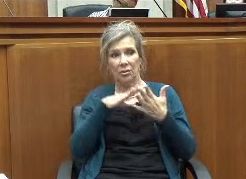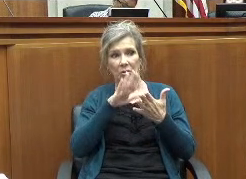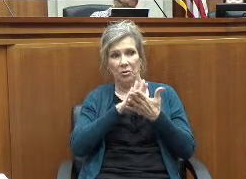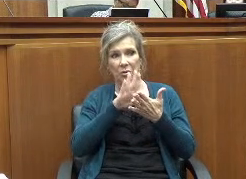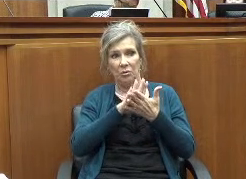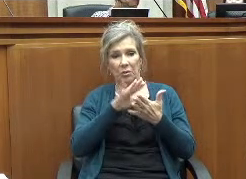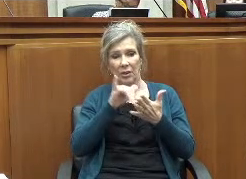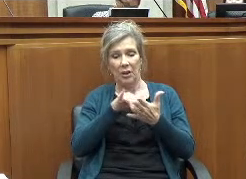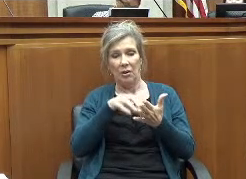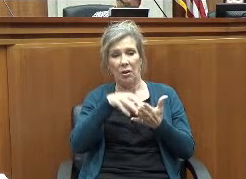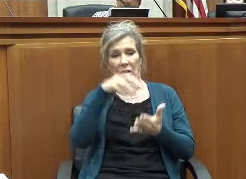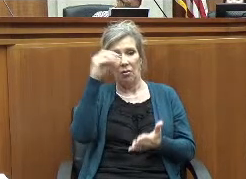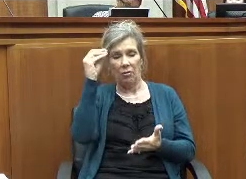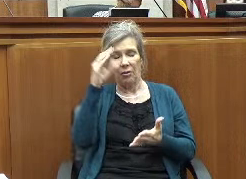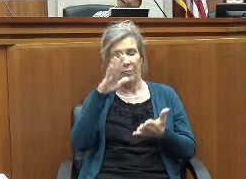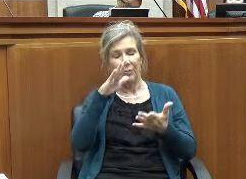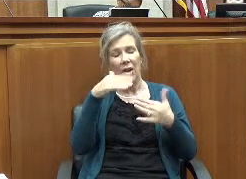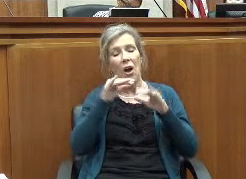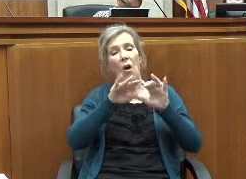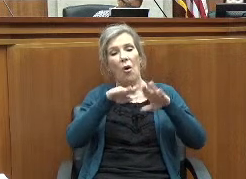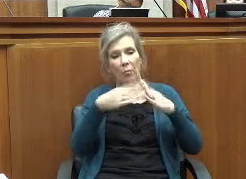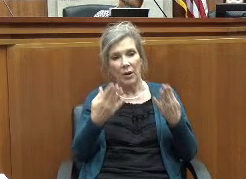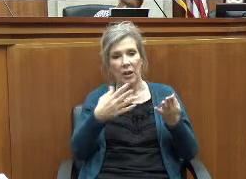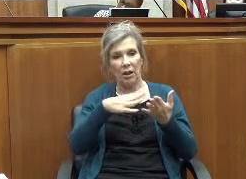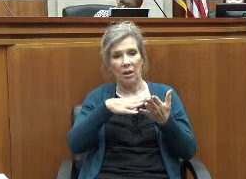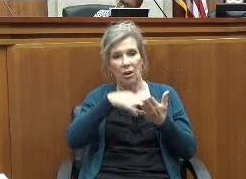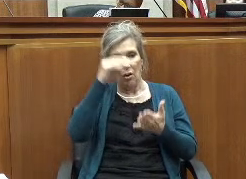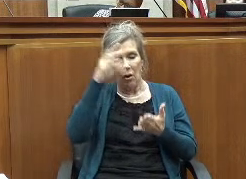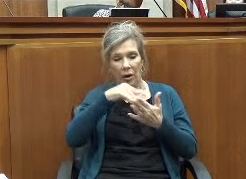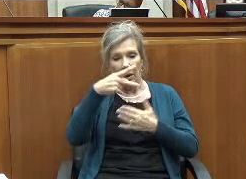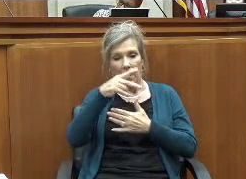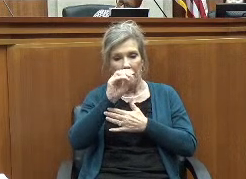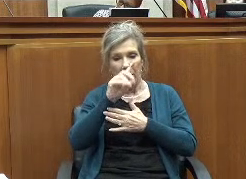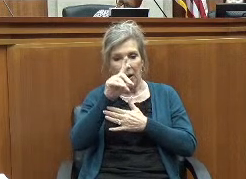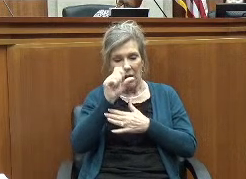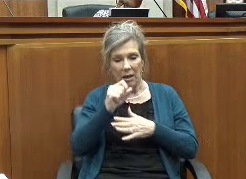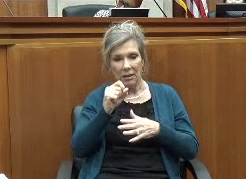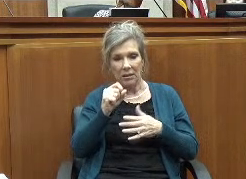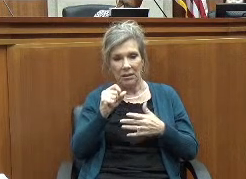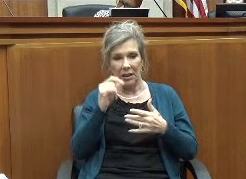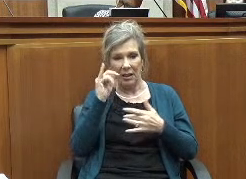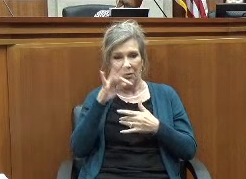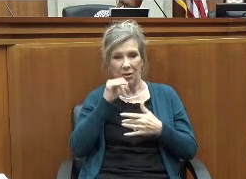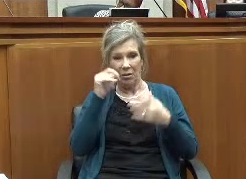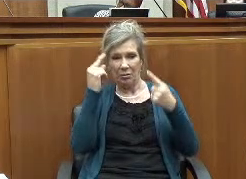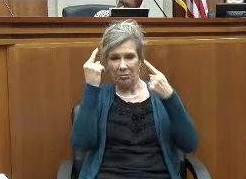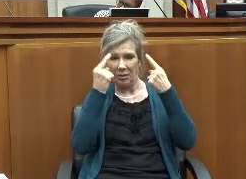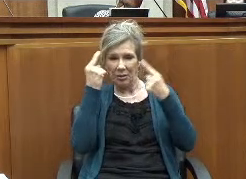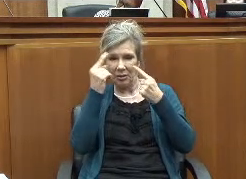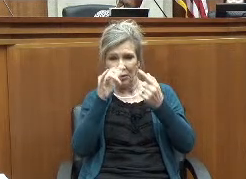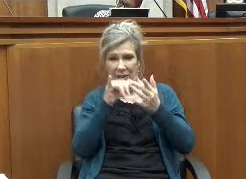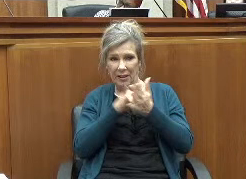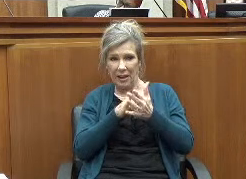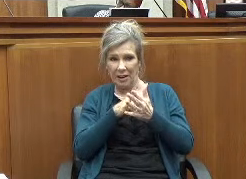as well as the department, that if we do not correct this matter, we are opening up ourselves